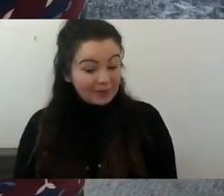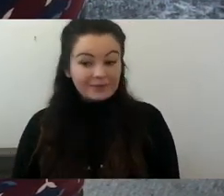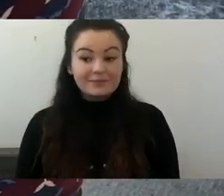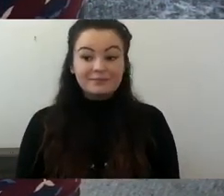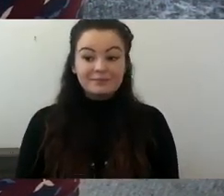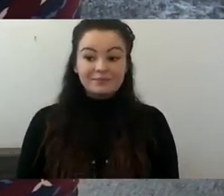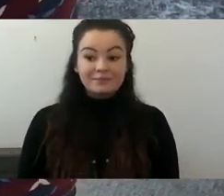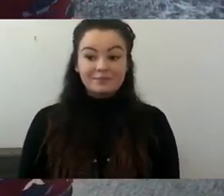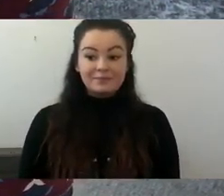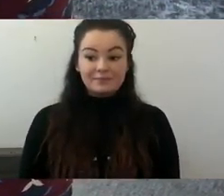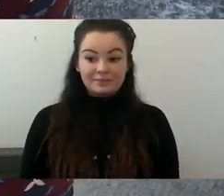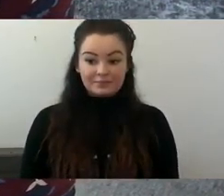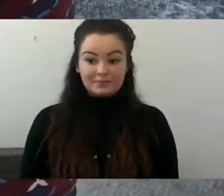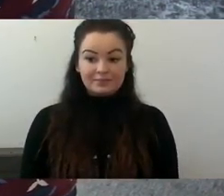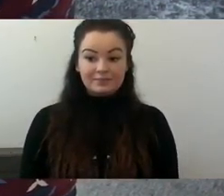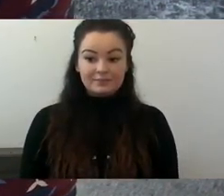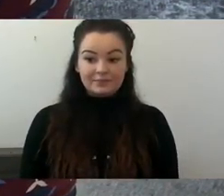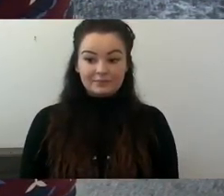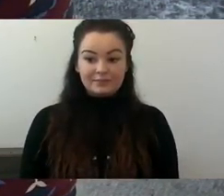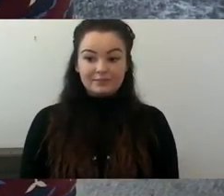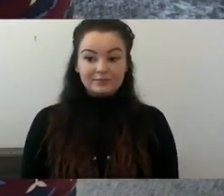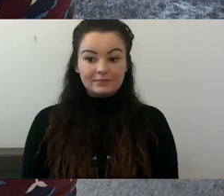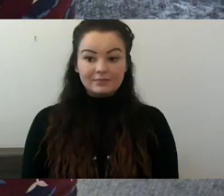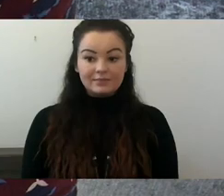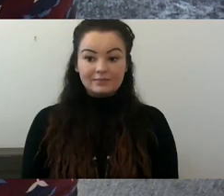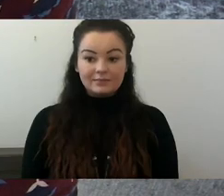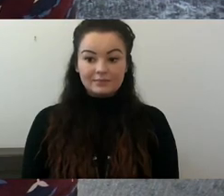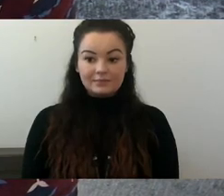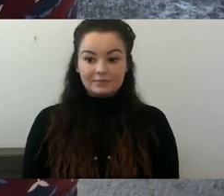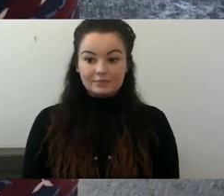and you might leave one